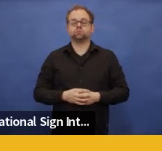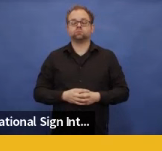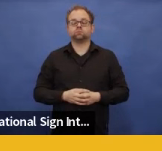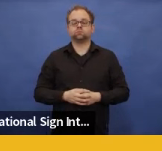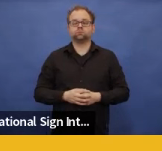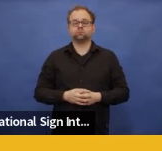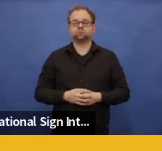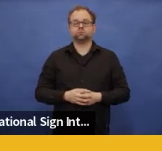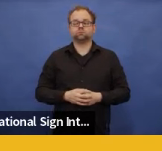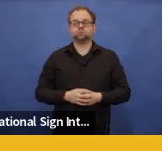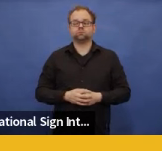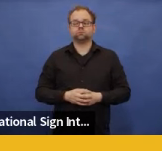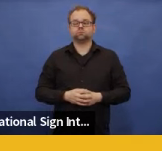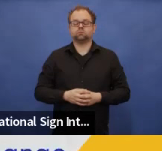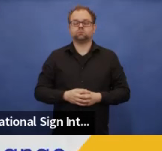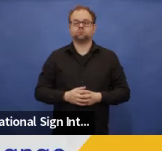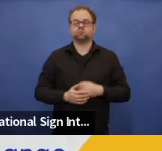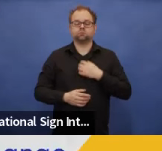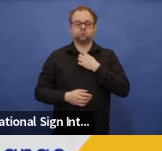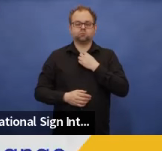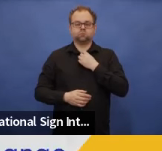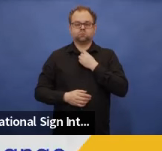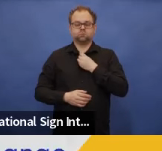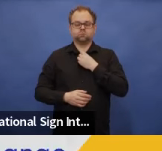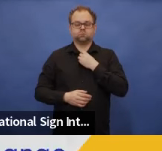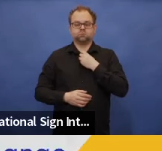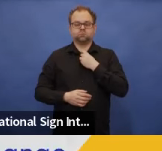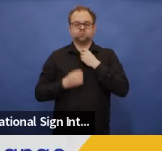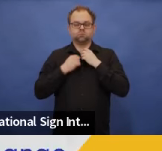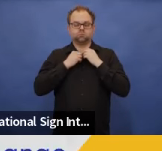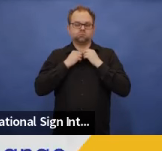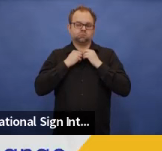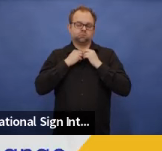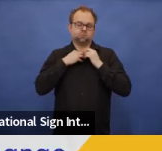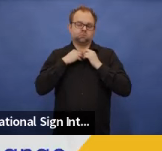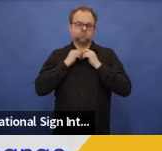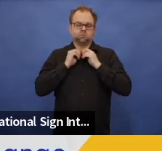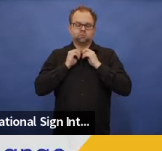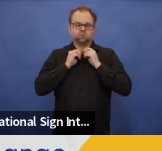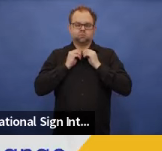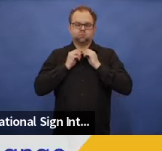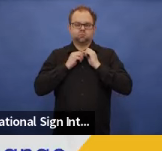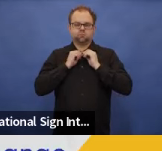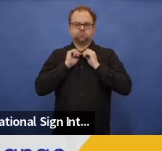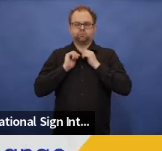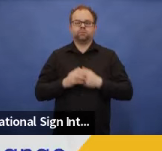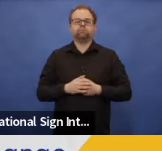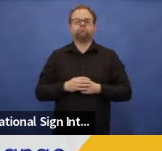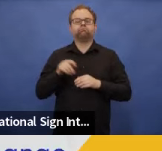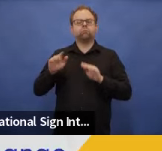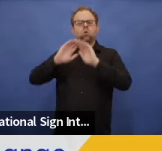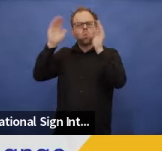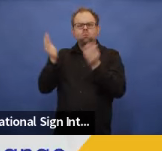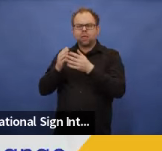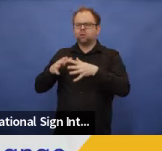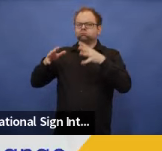So could we please move to the next slide? We will first hear from